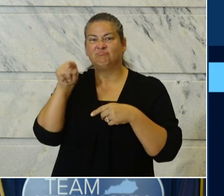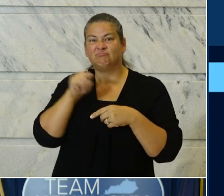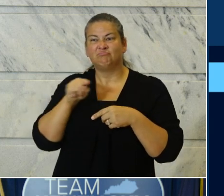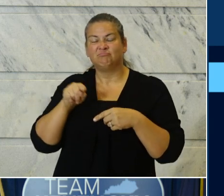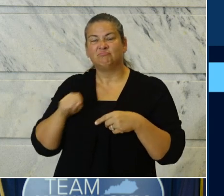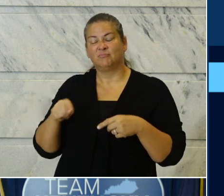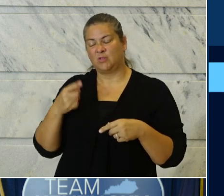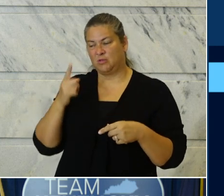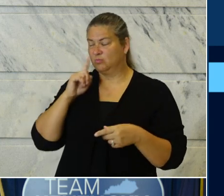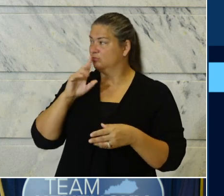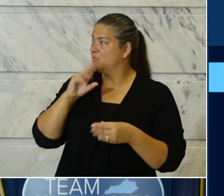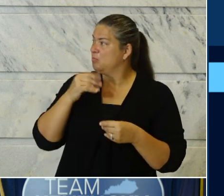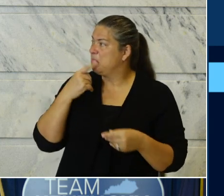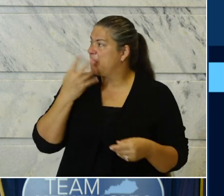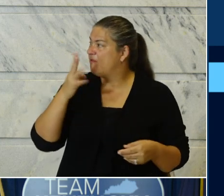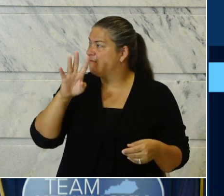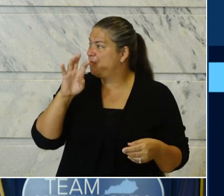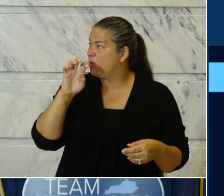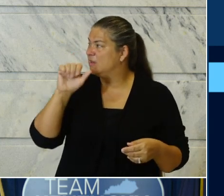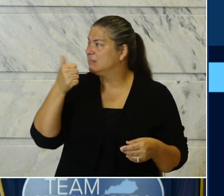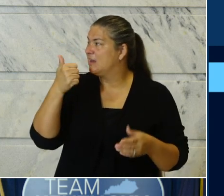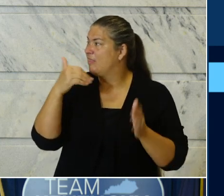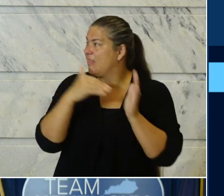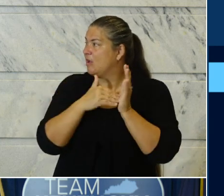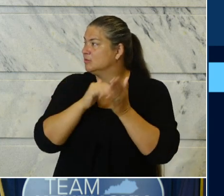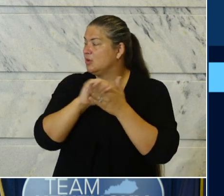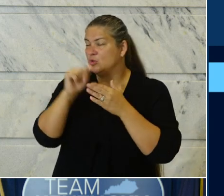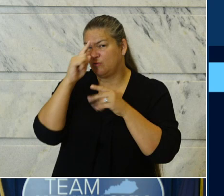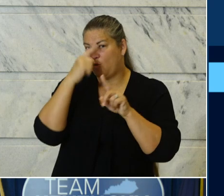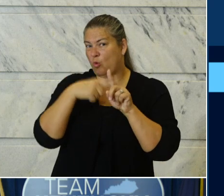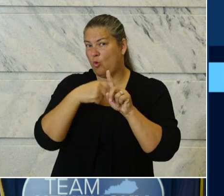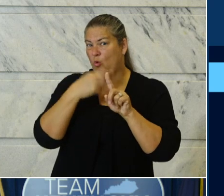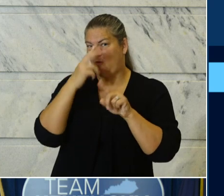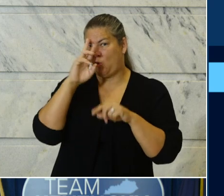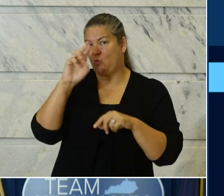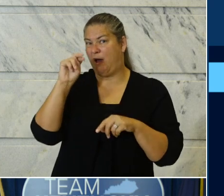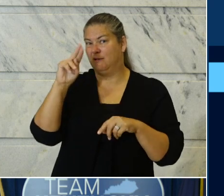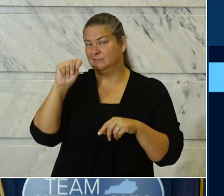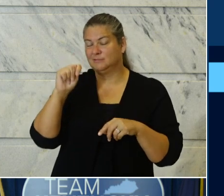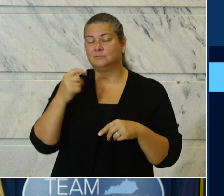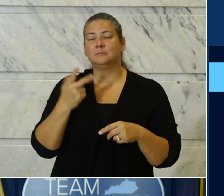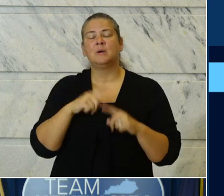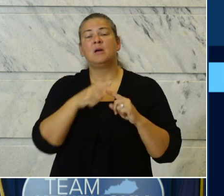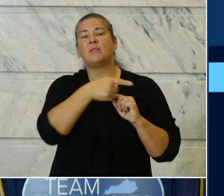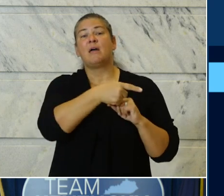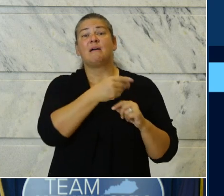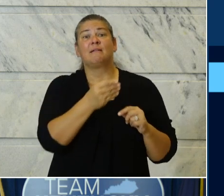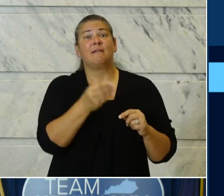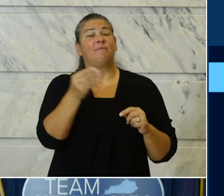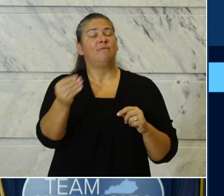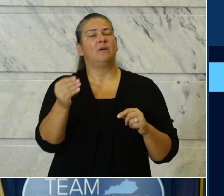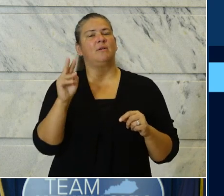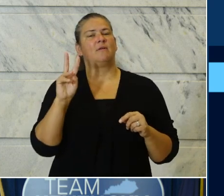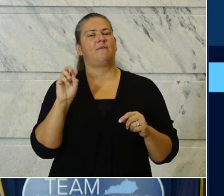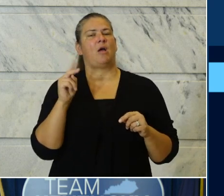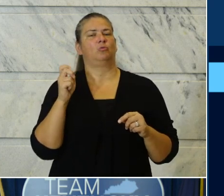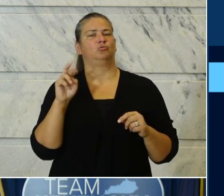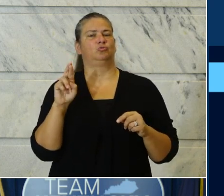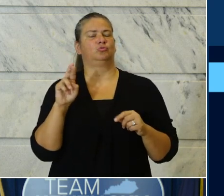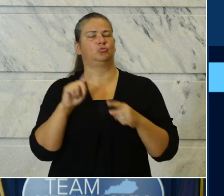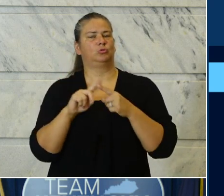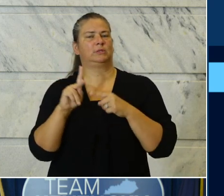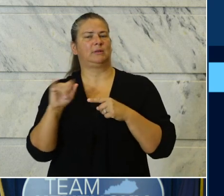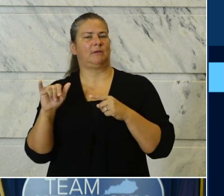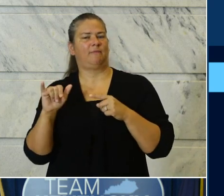it's $410,000. So of all of that, the vouchers that have been issued to support Kentucky families